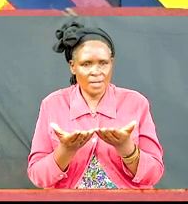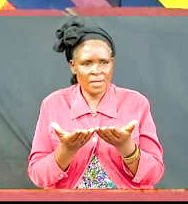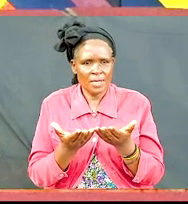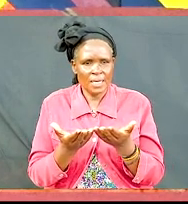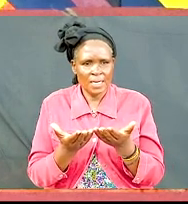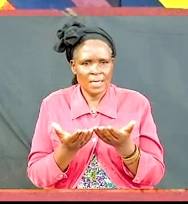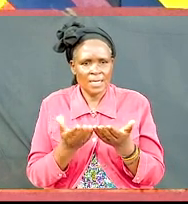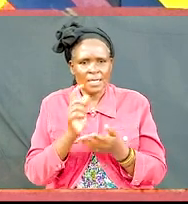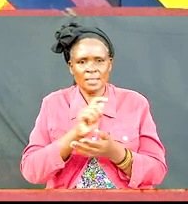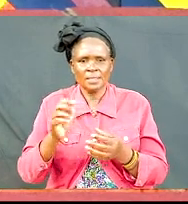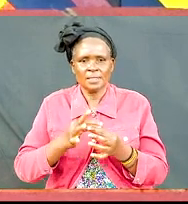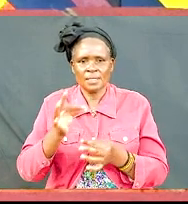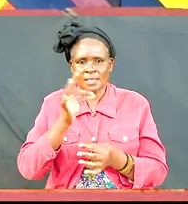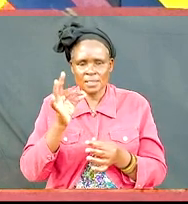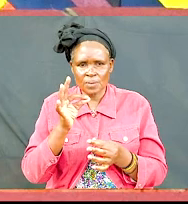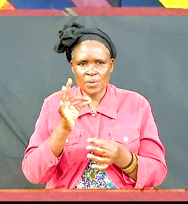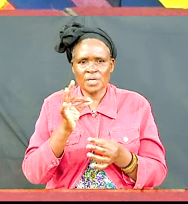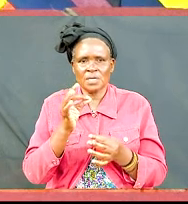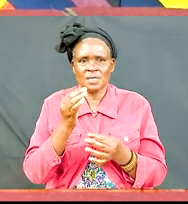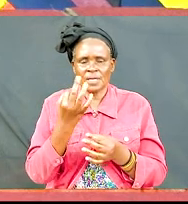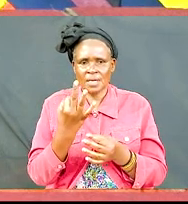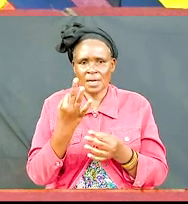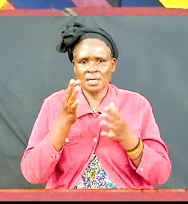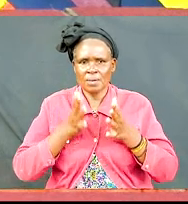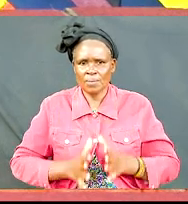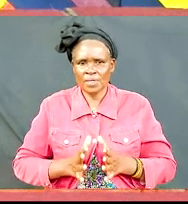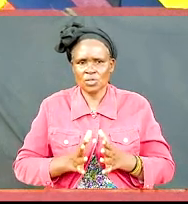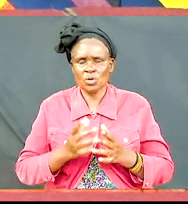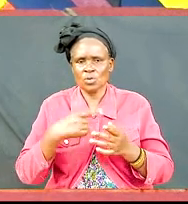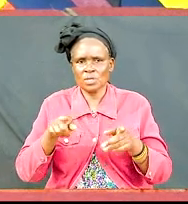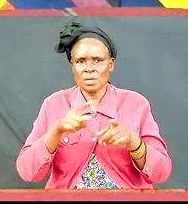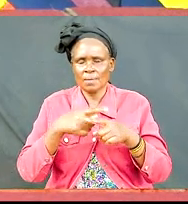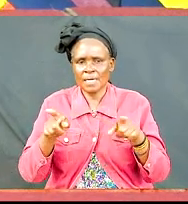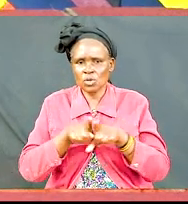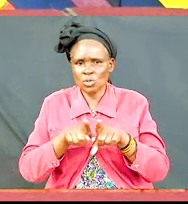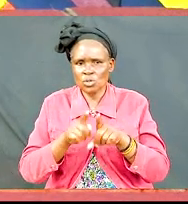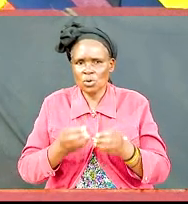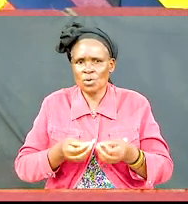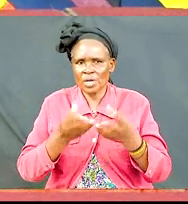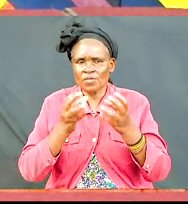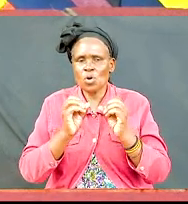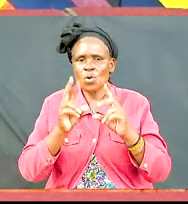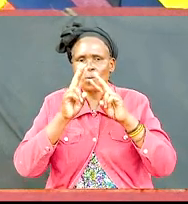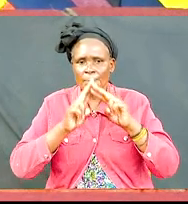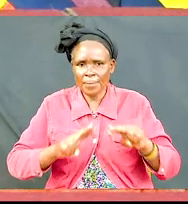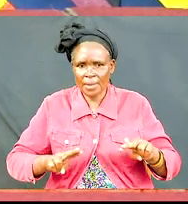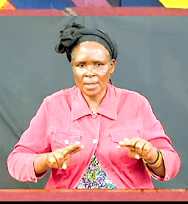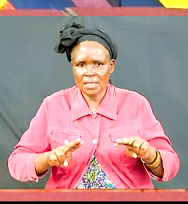the Spirit, the third person of Trinity, but also giving of peace.